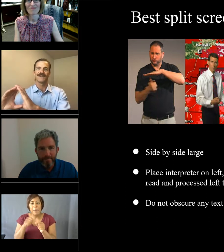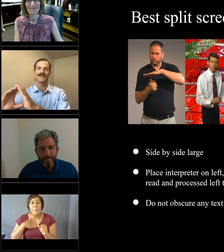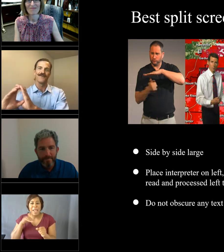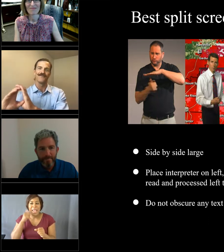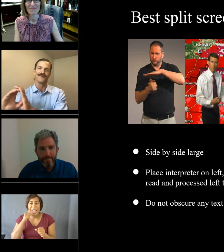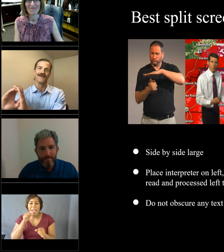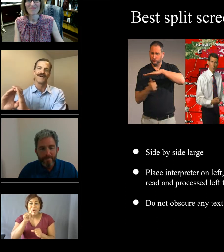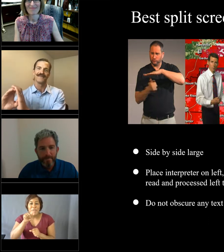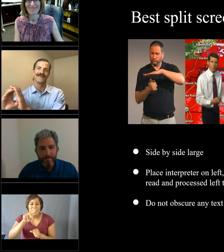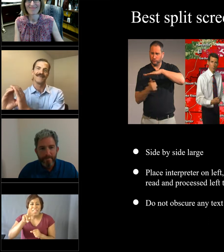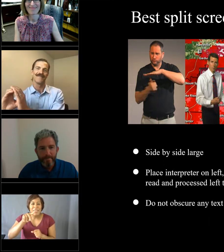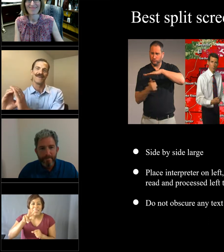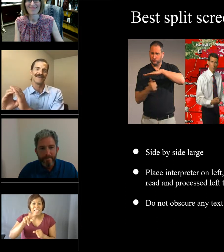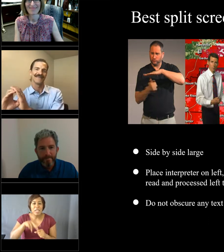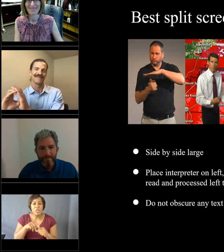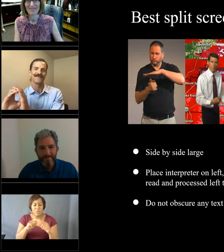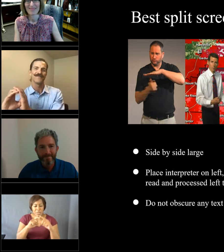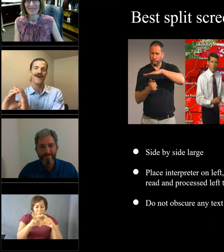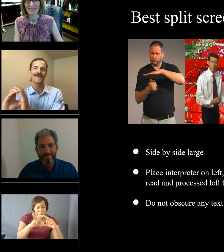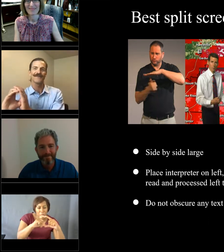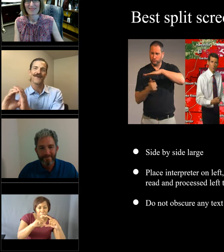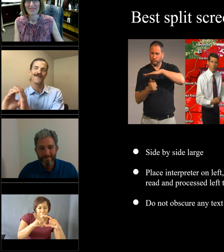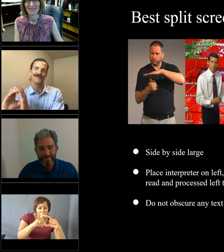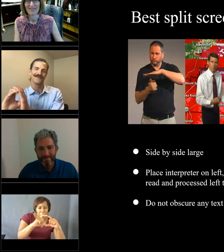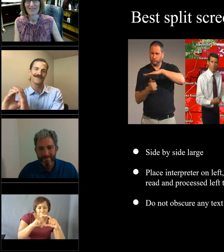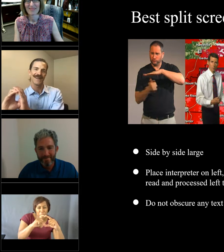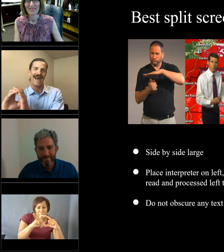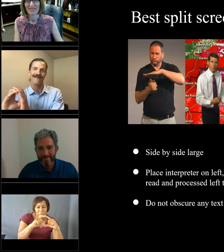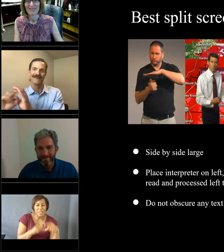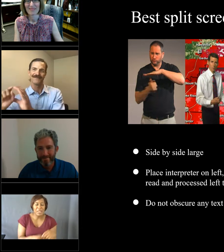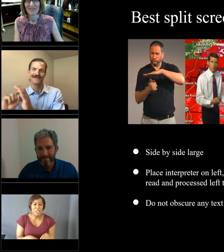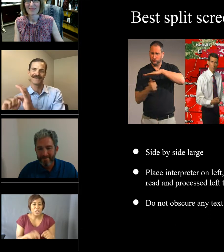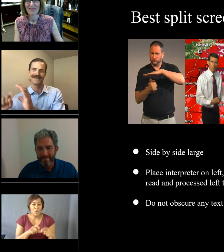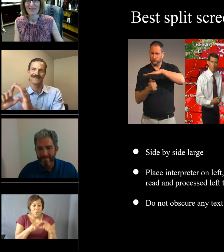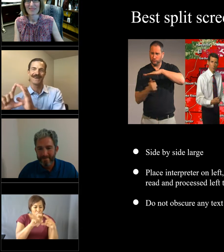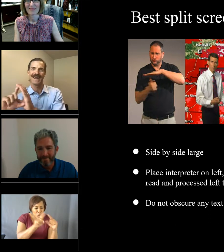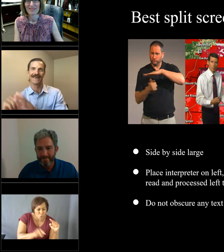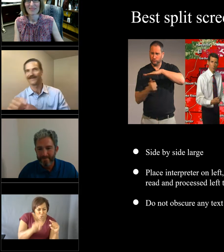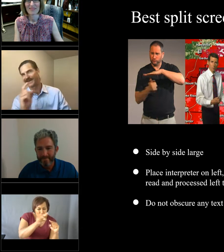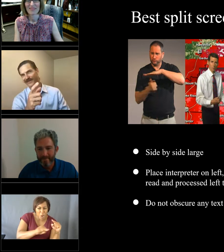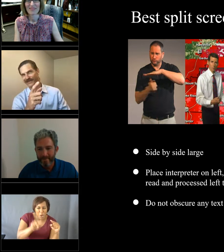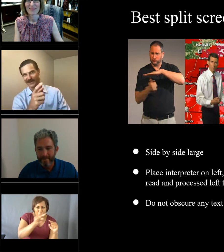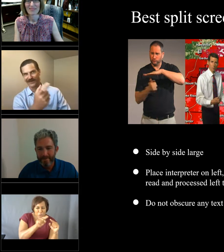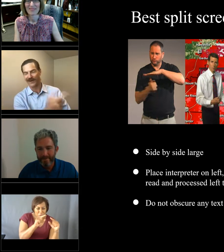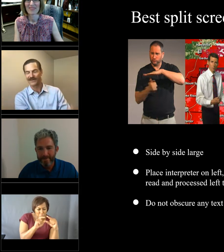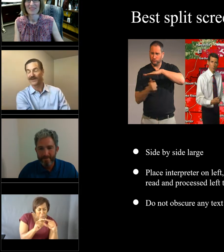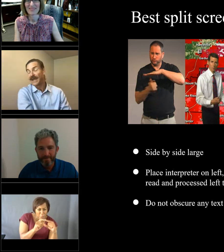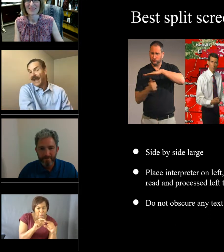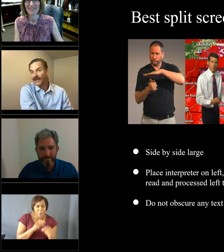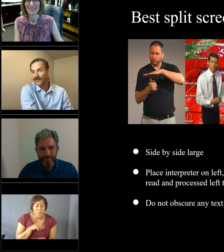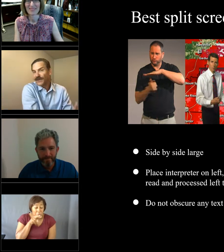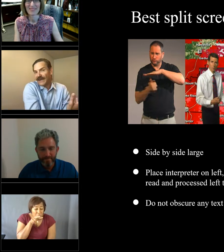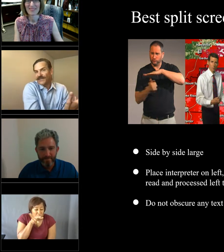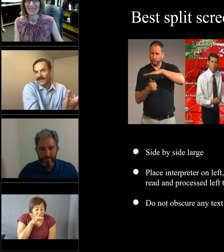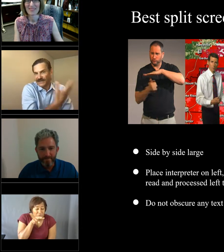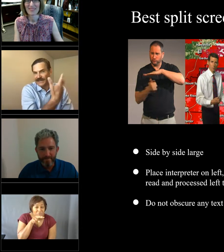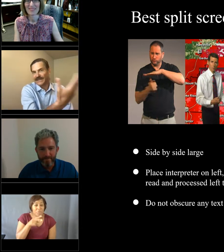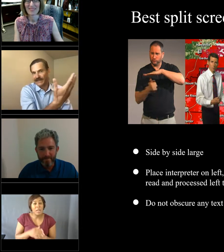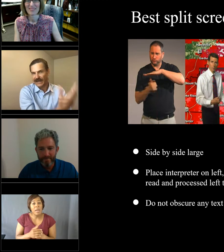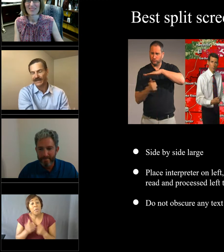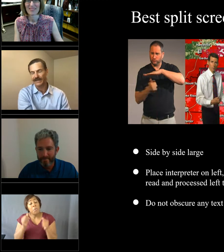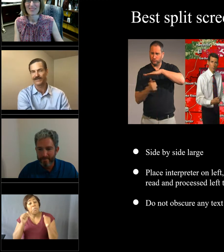was this little oval on the TV. I mean, just as small of an oval as you could have, and it was just this little cutout, and you were watching her, and you could